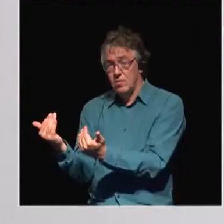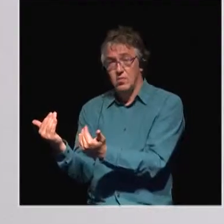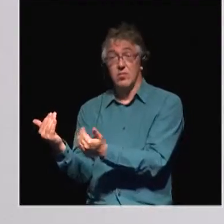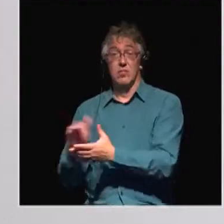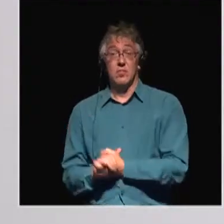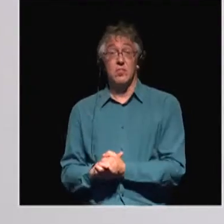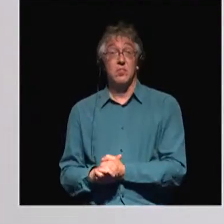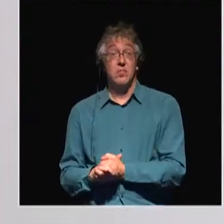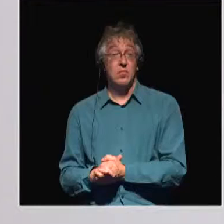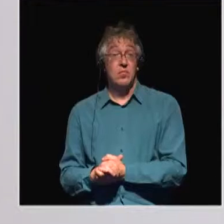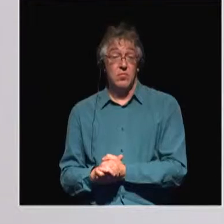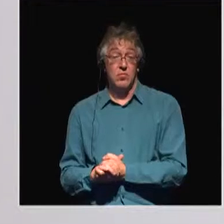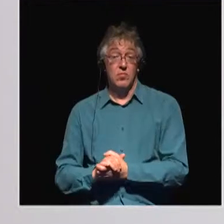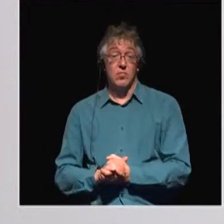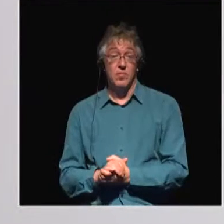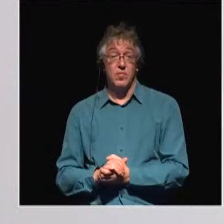is whether